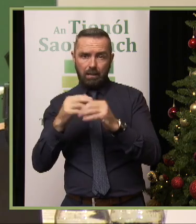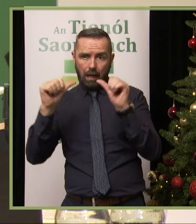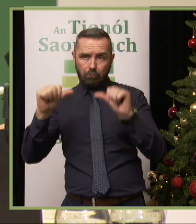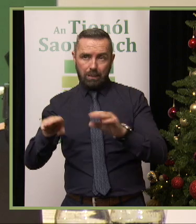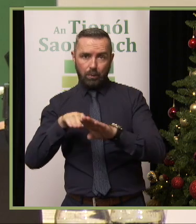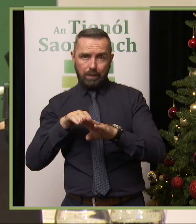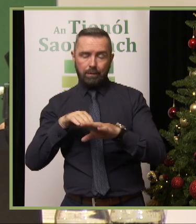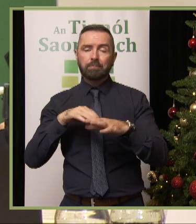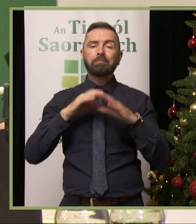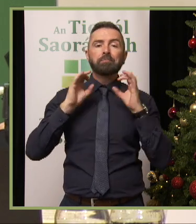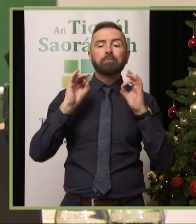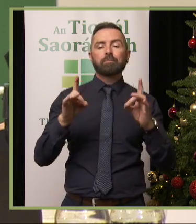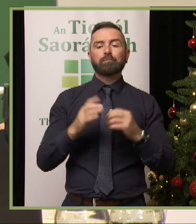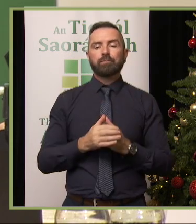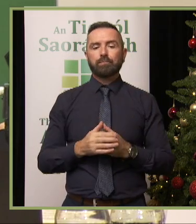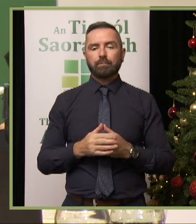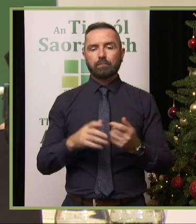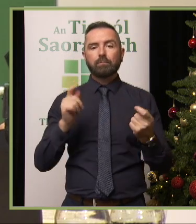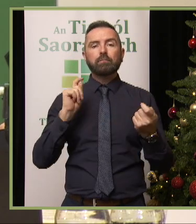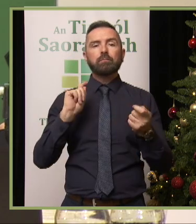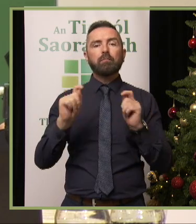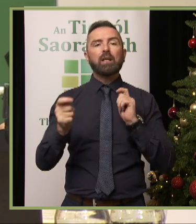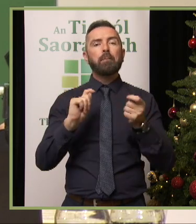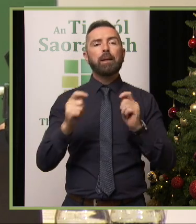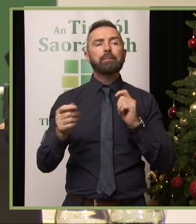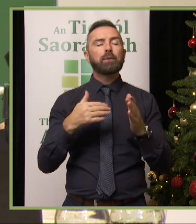the suggestion for the amendment here is